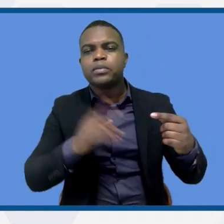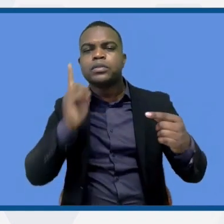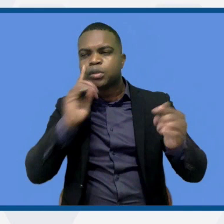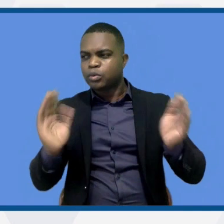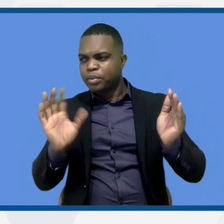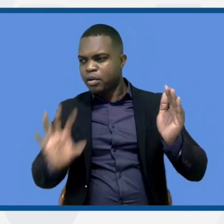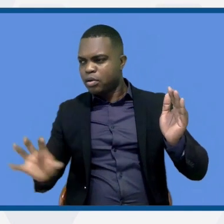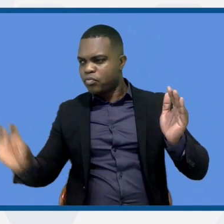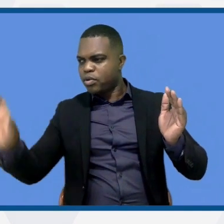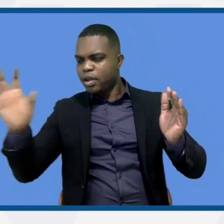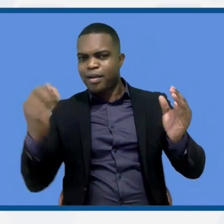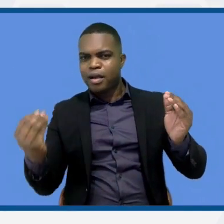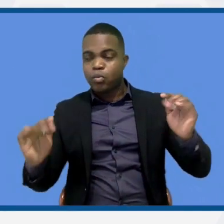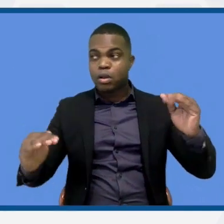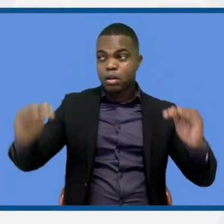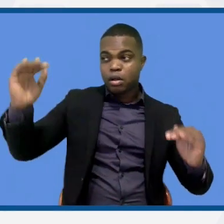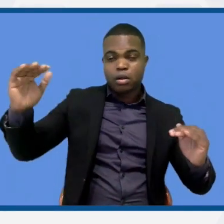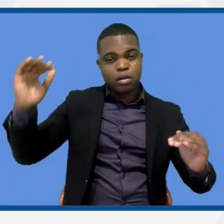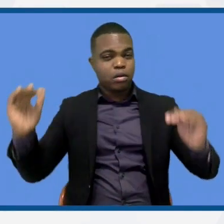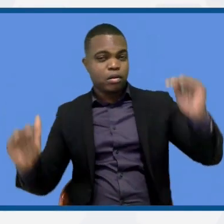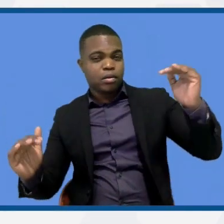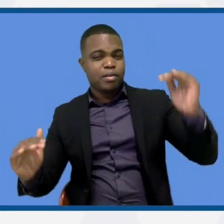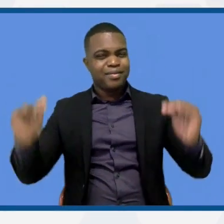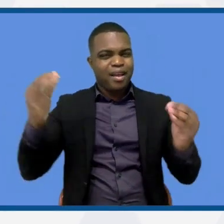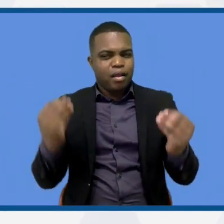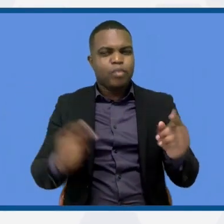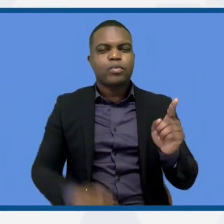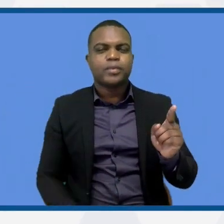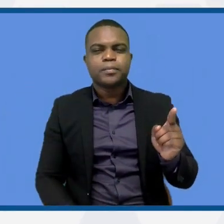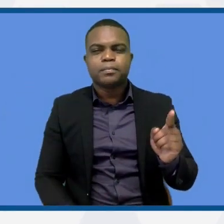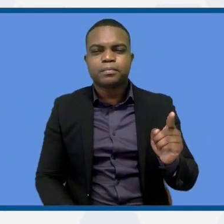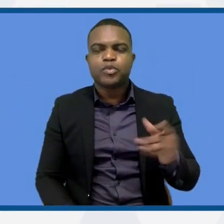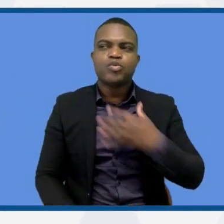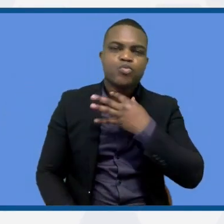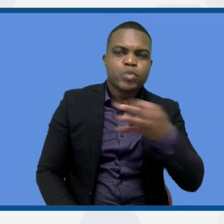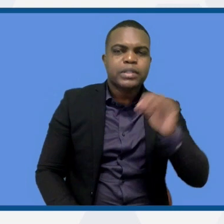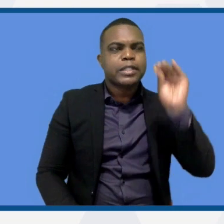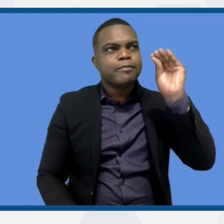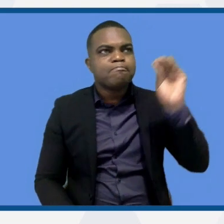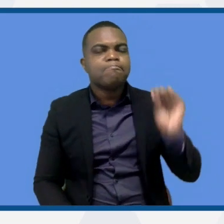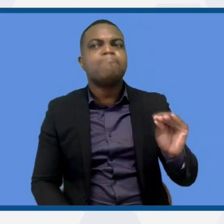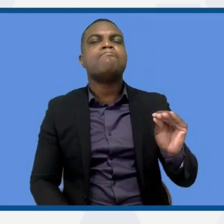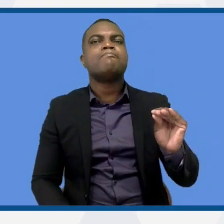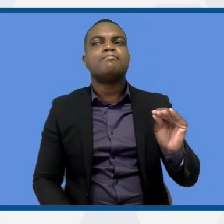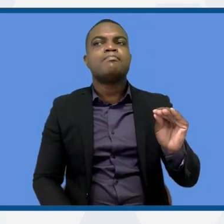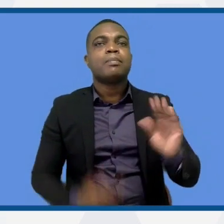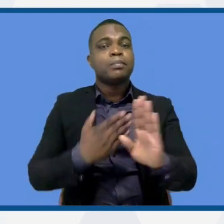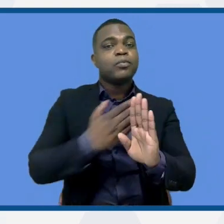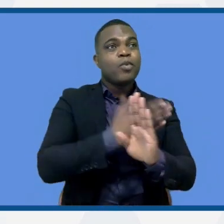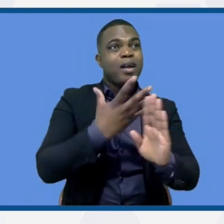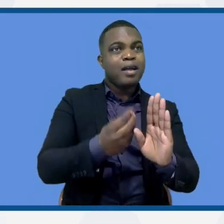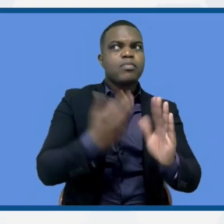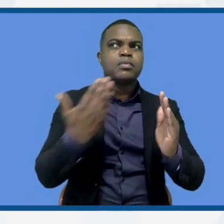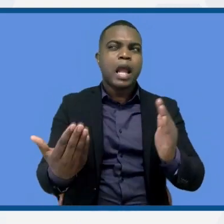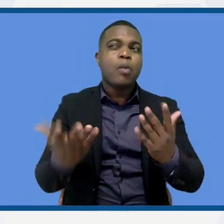yet. We have taken into account statistics and historical events. It goes from global